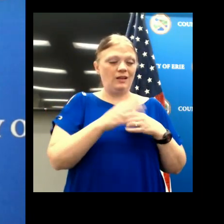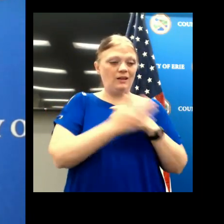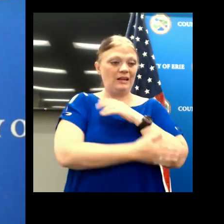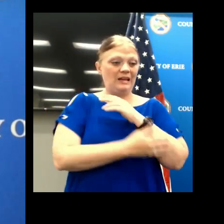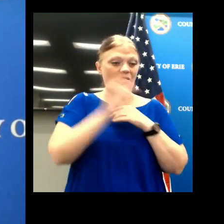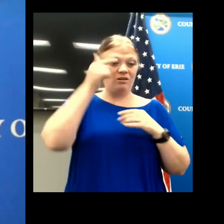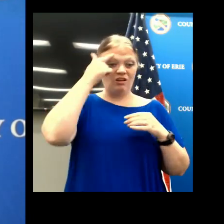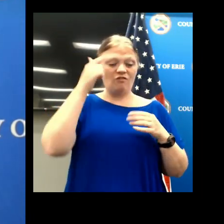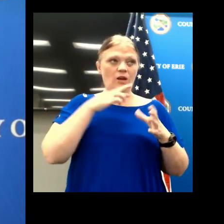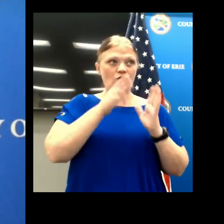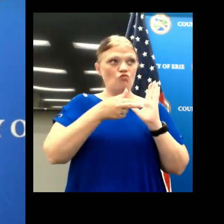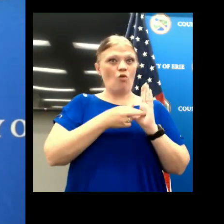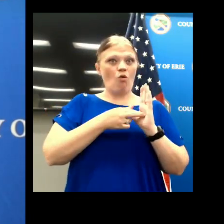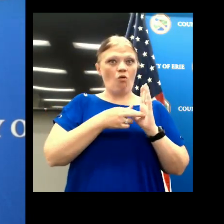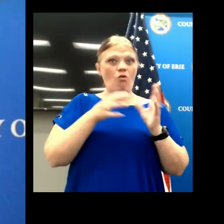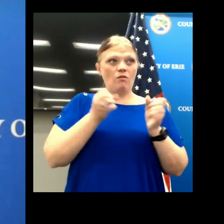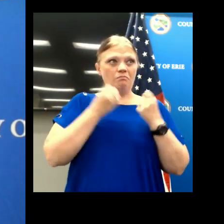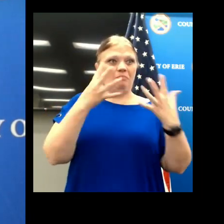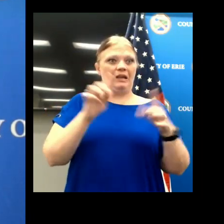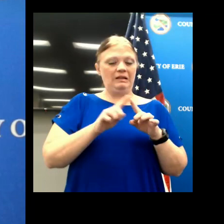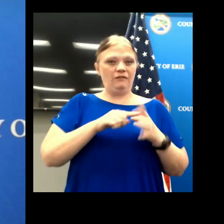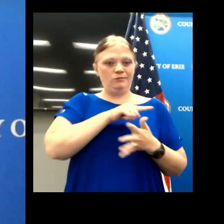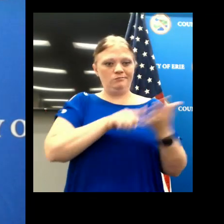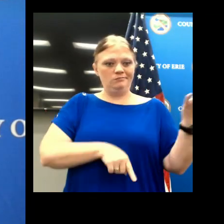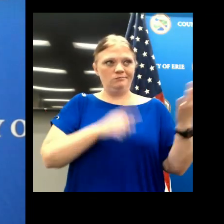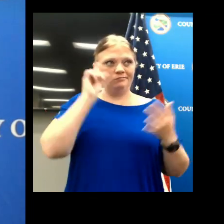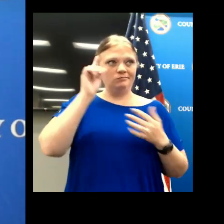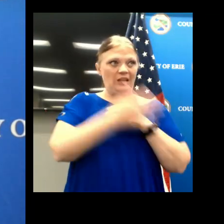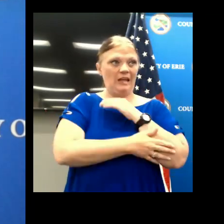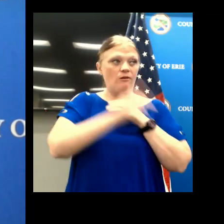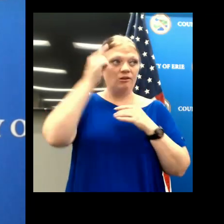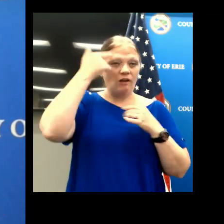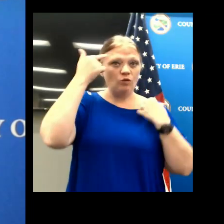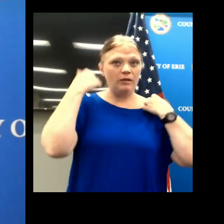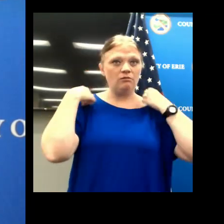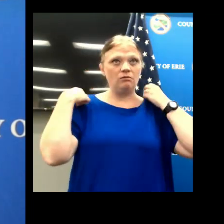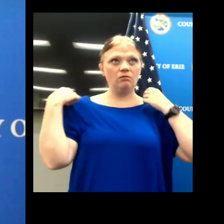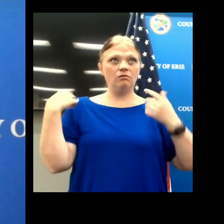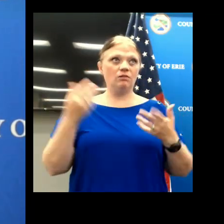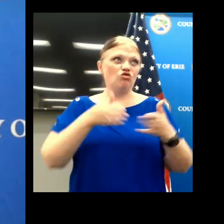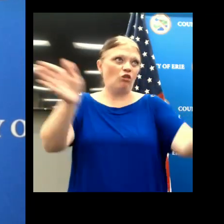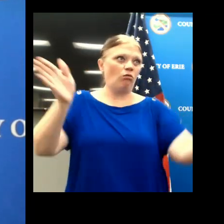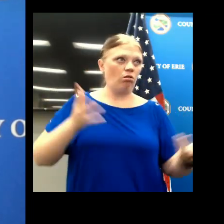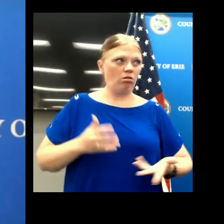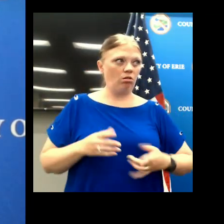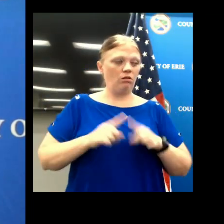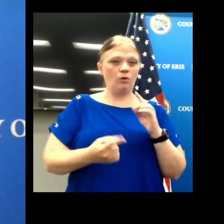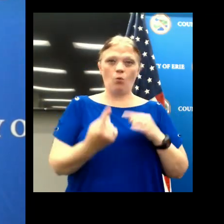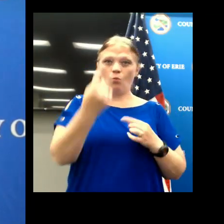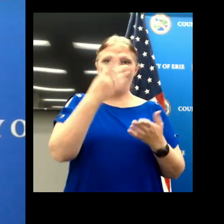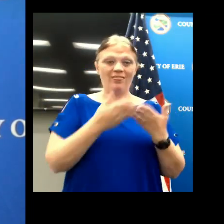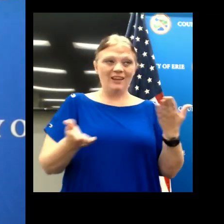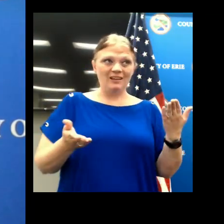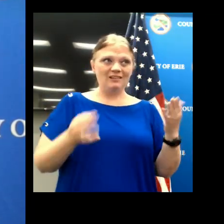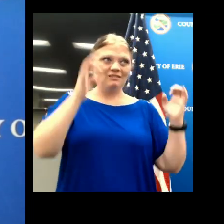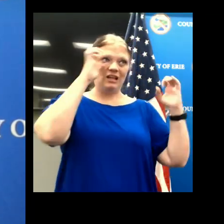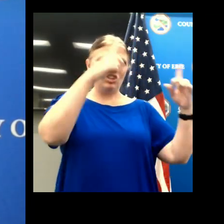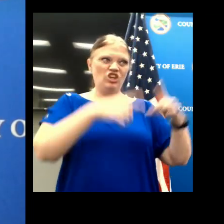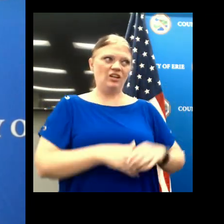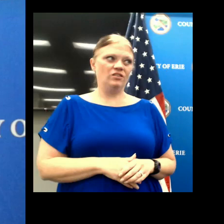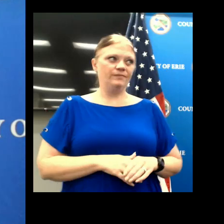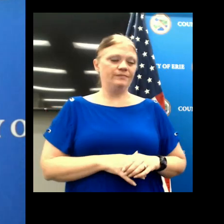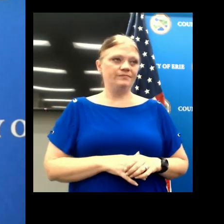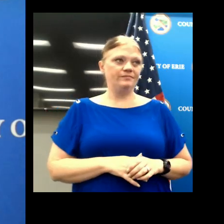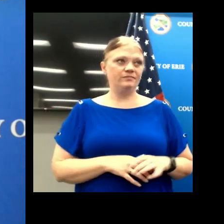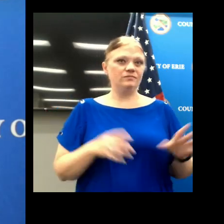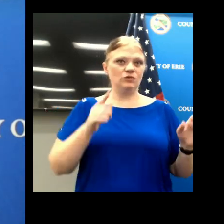role in a lot of different things in county government and in county in general. But one thing we don't is education. So